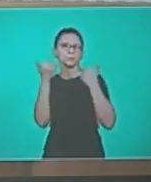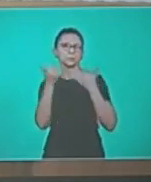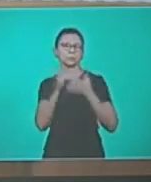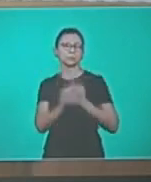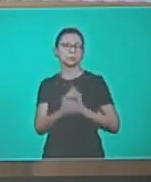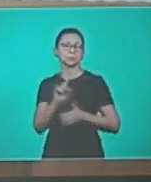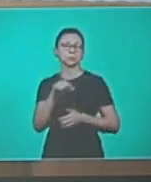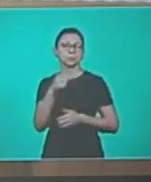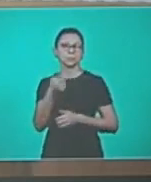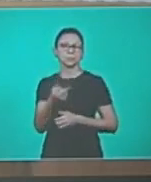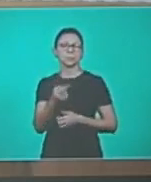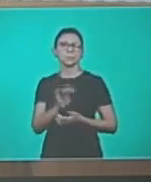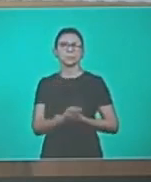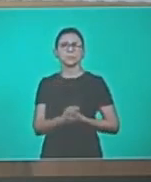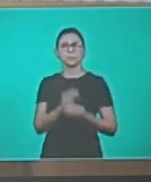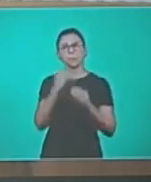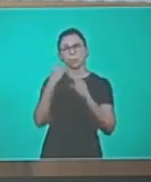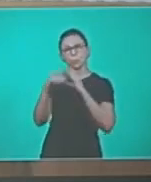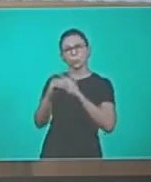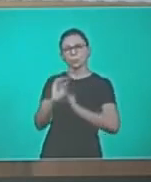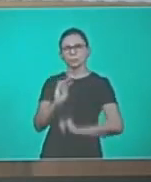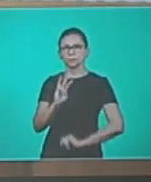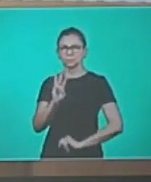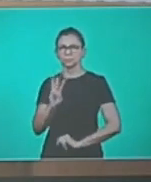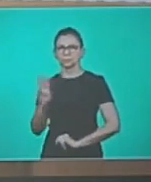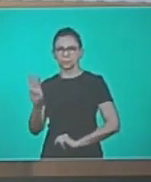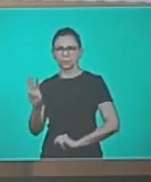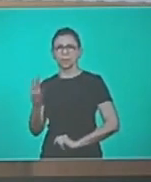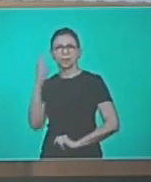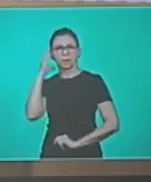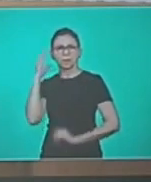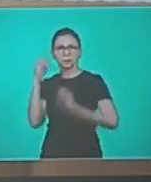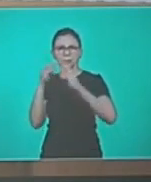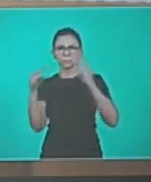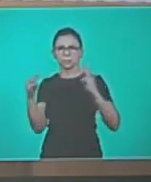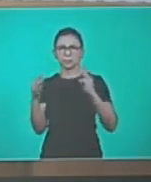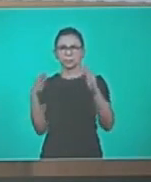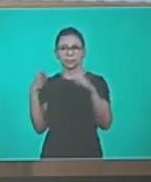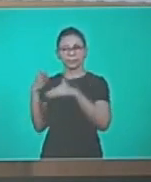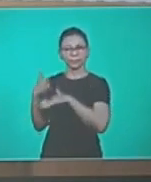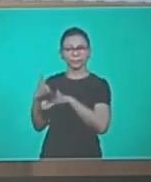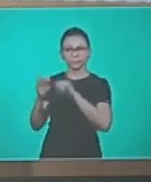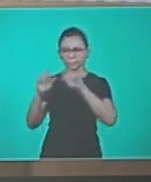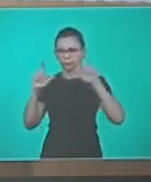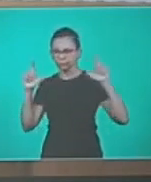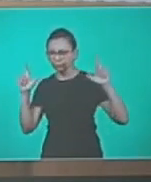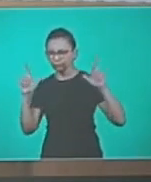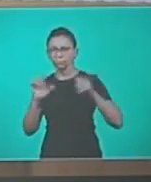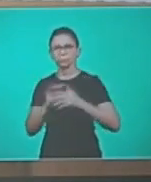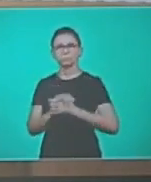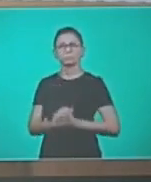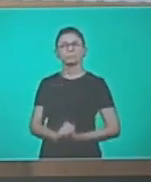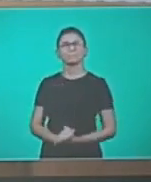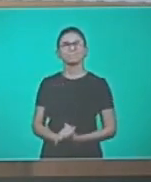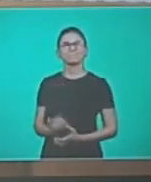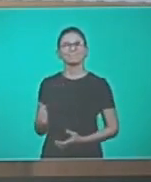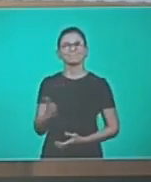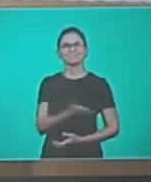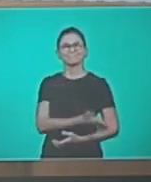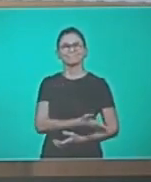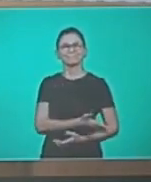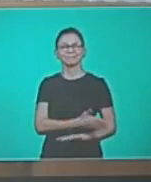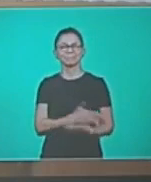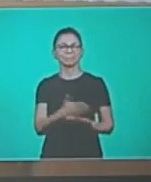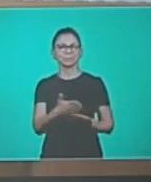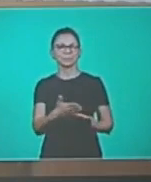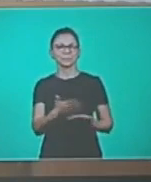more information will be published in Manaim Radio, so you can have online access. Now we're